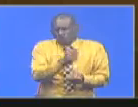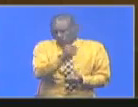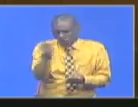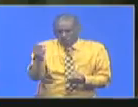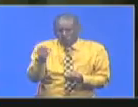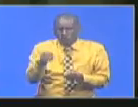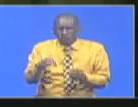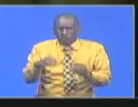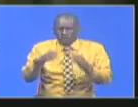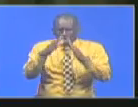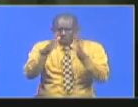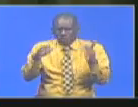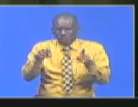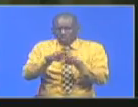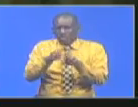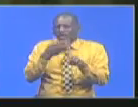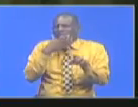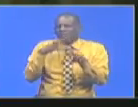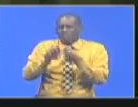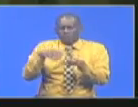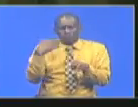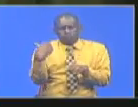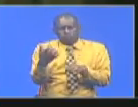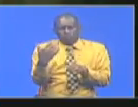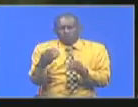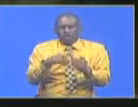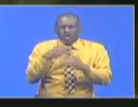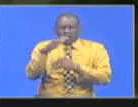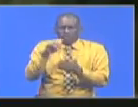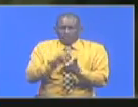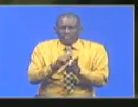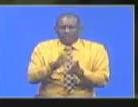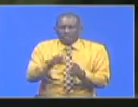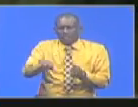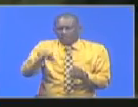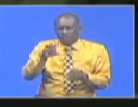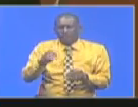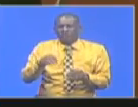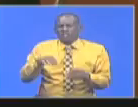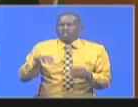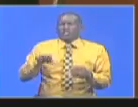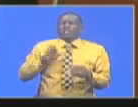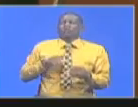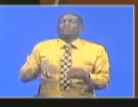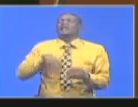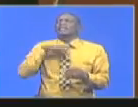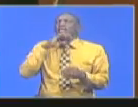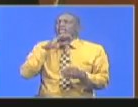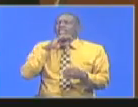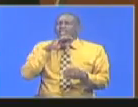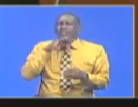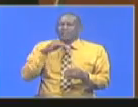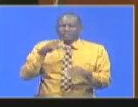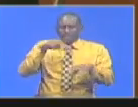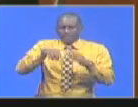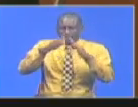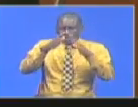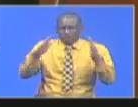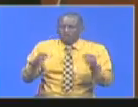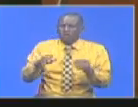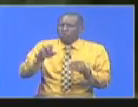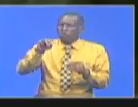after her brother knocked it in vain, after which they found the deceased's lifeless body in a bathtub. Imingu added that